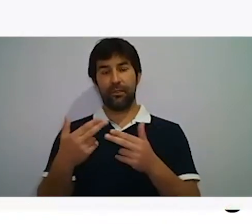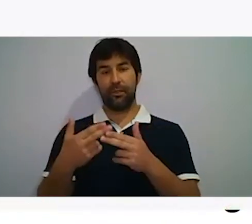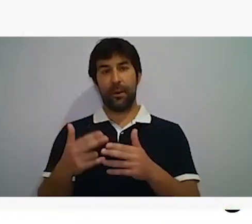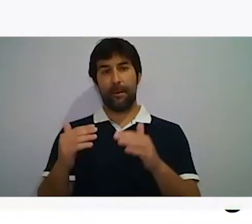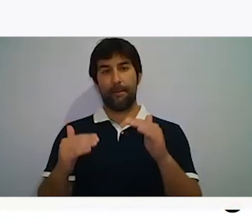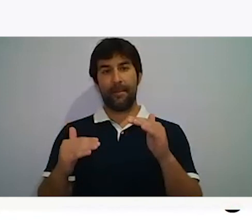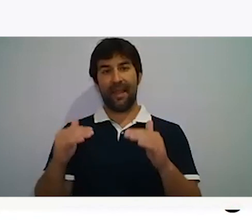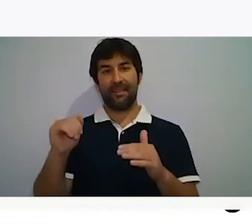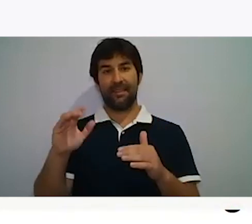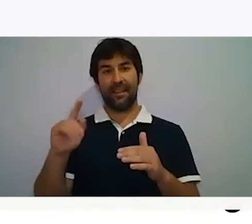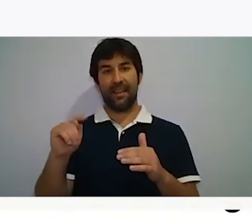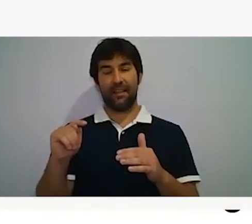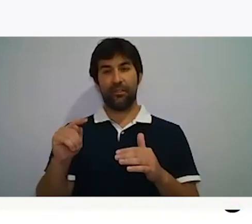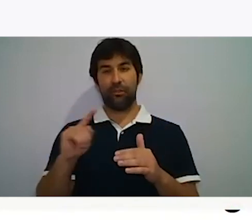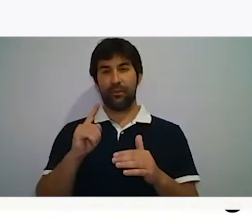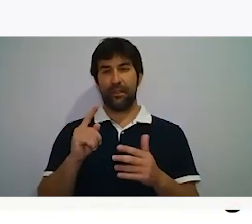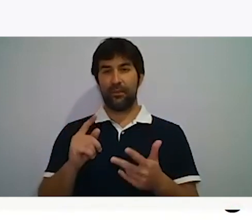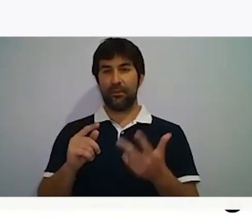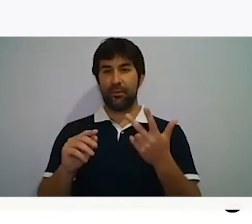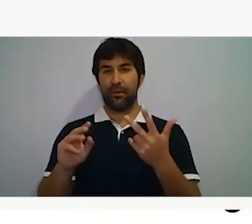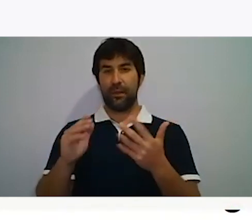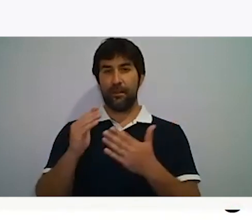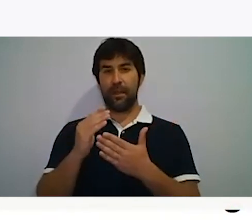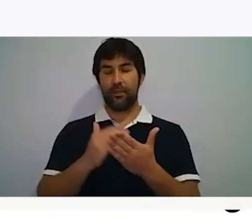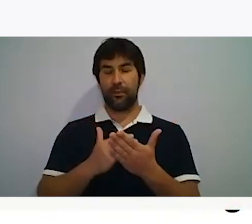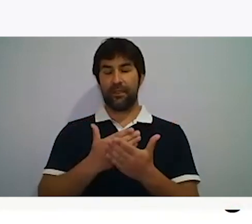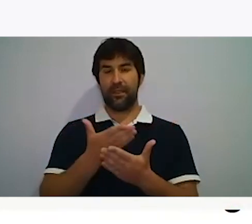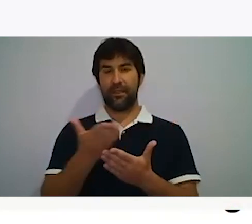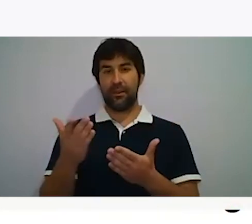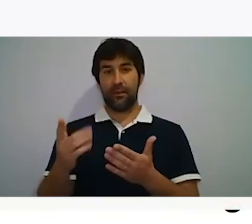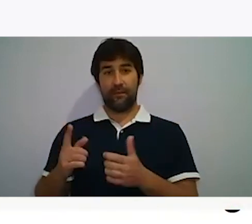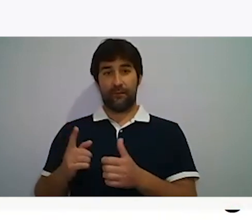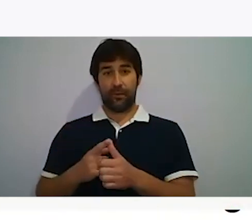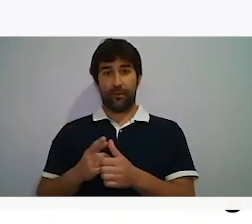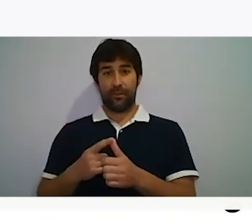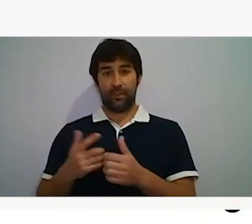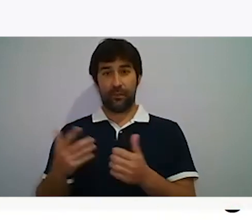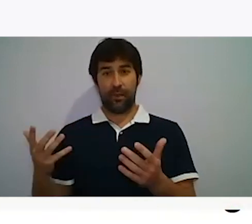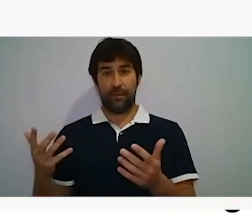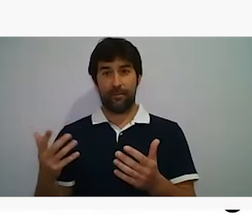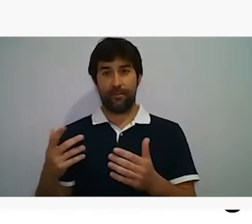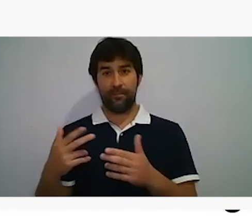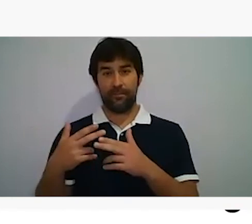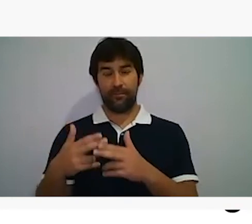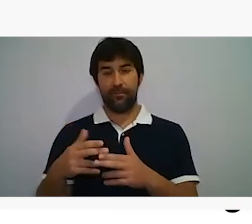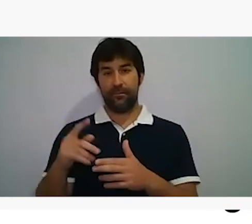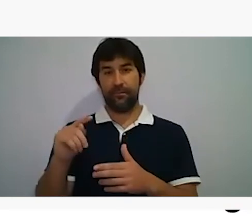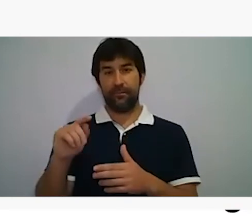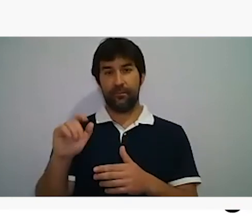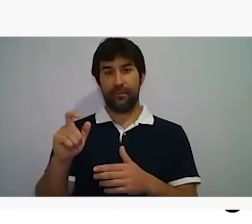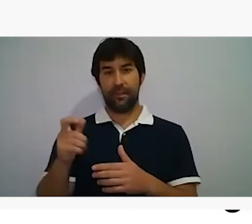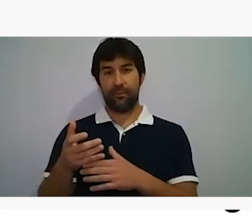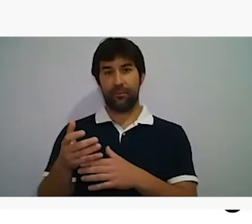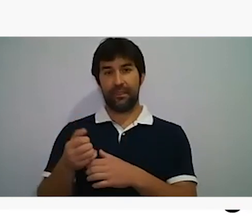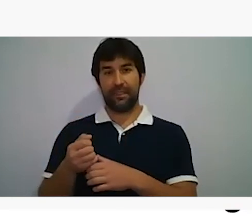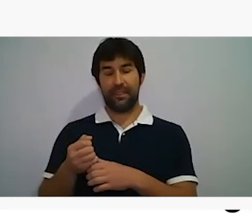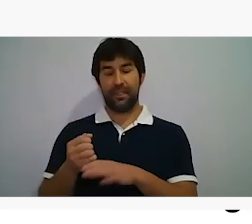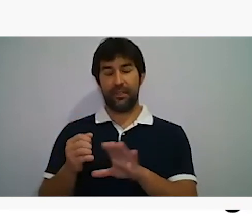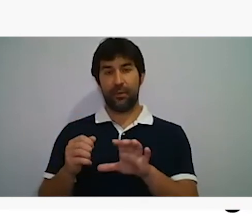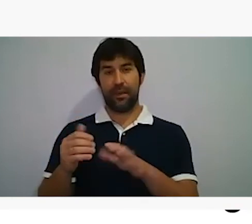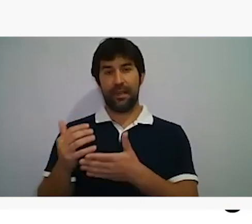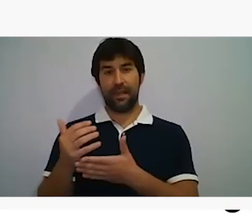changes in the direction that we wanted there. It is our recommendation to proceed with those, and based on the consultation of the community meeting that